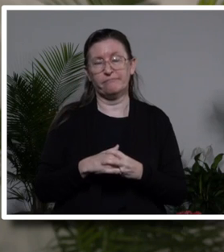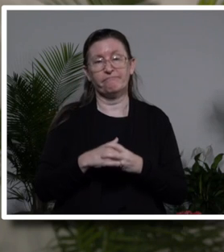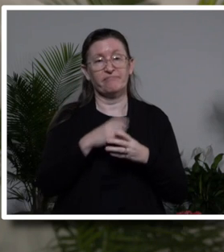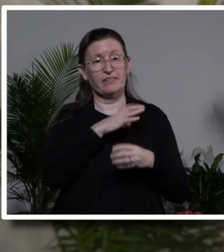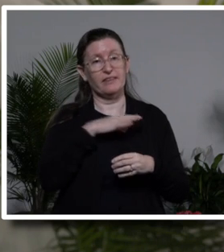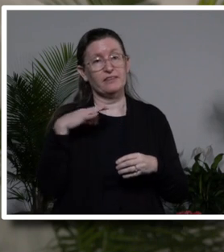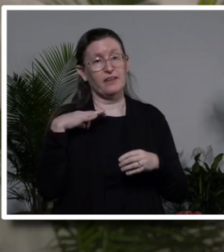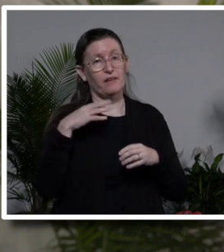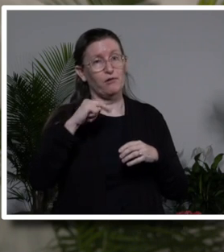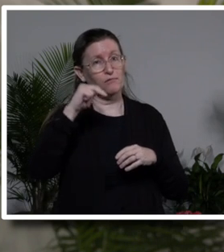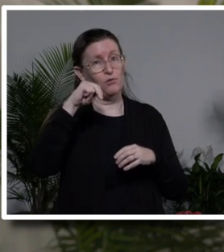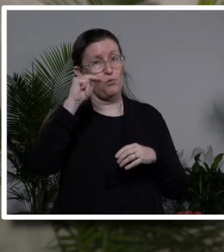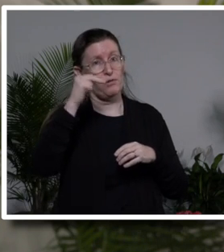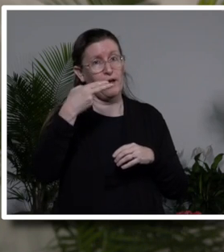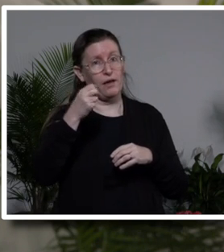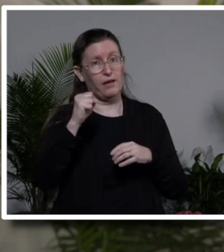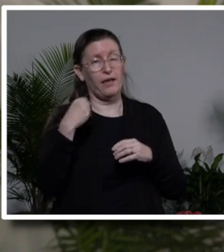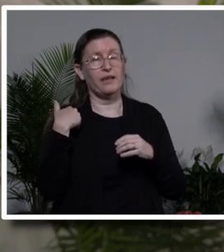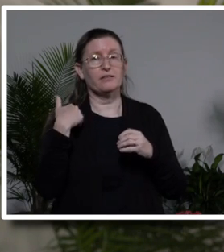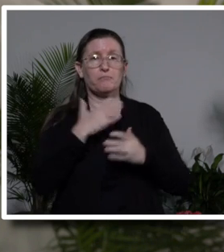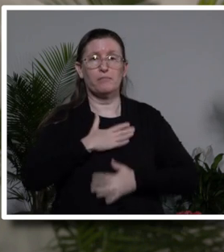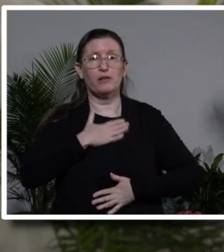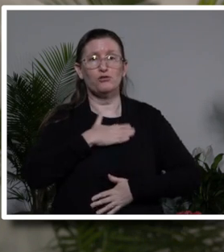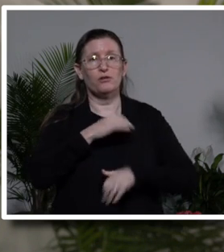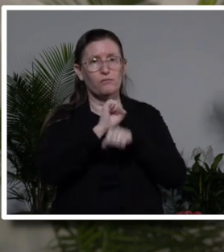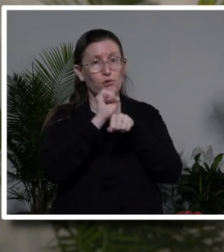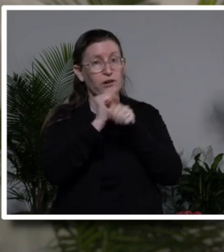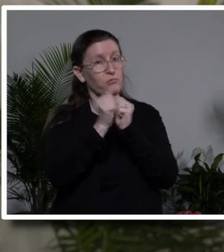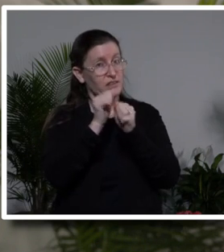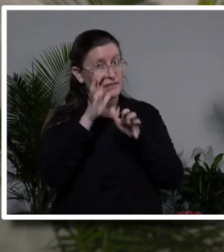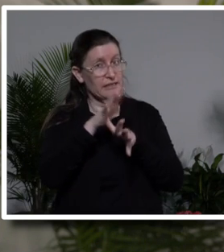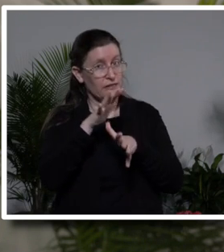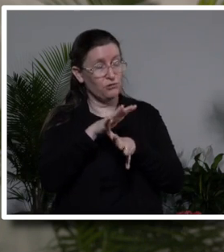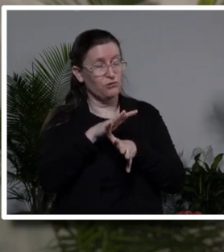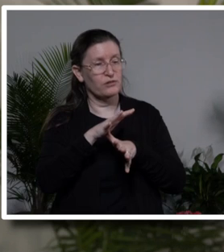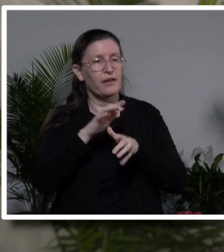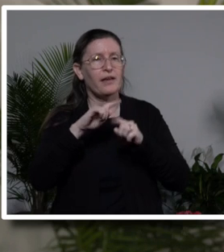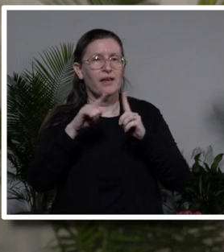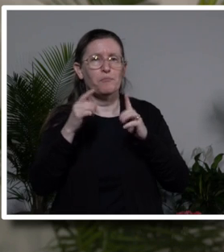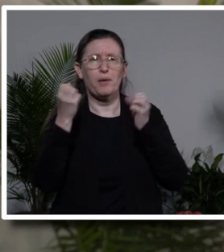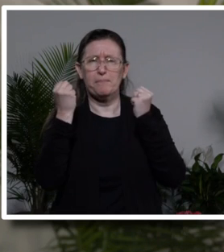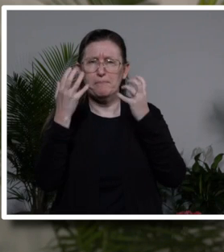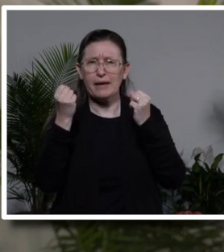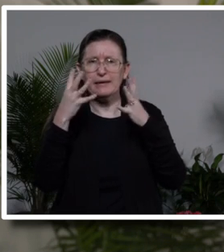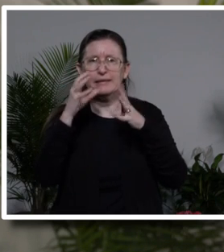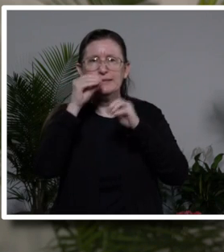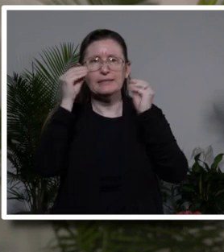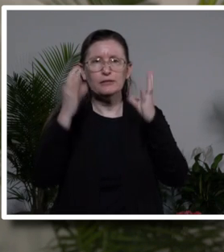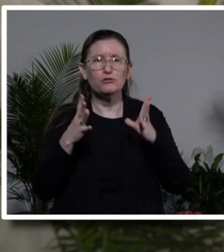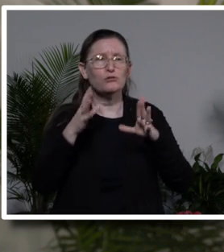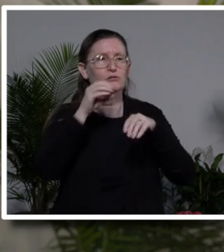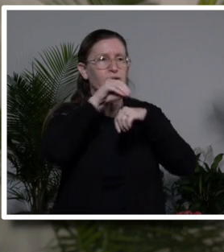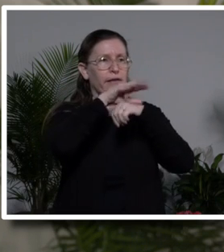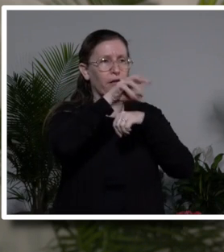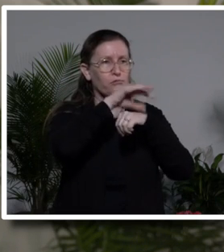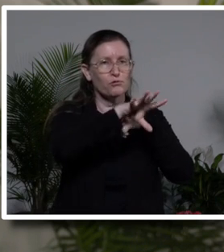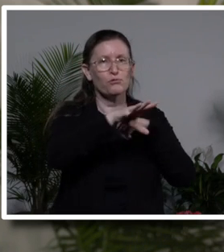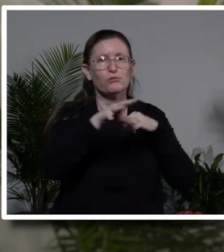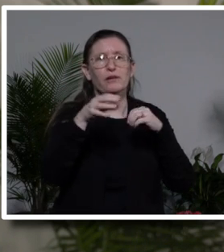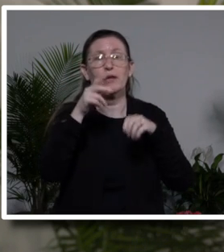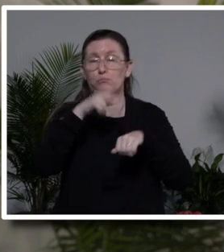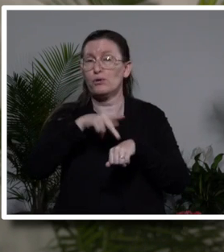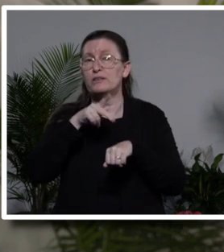the staff of North High has most recently had the pleasure of working with these seniors, they have been many teachers and counselors